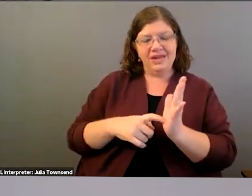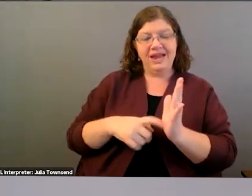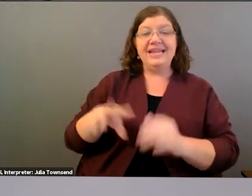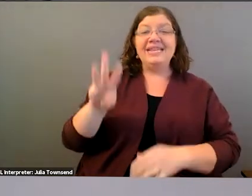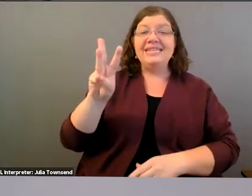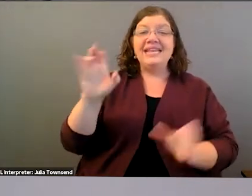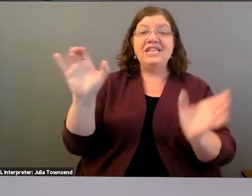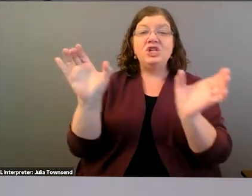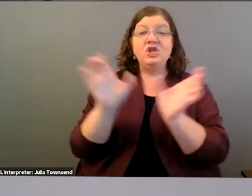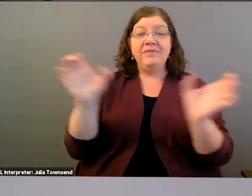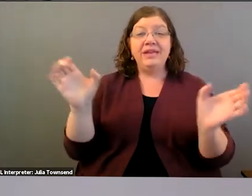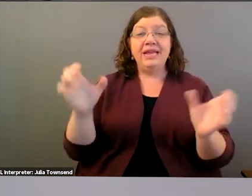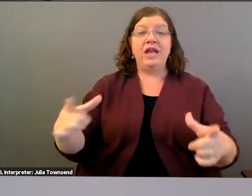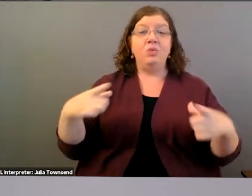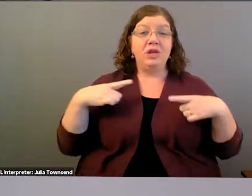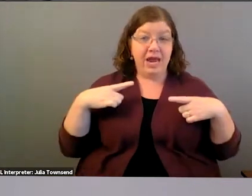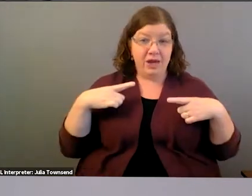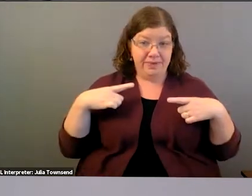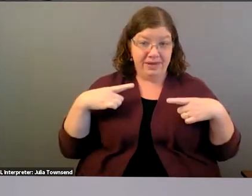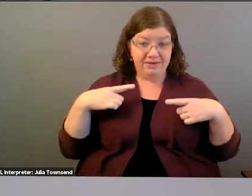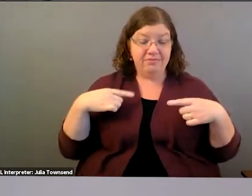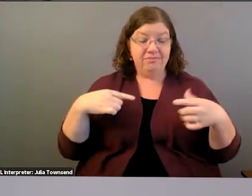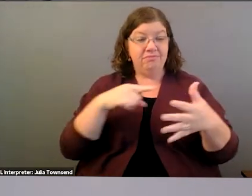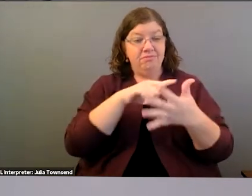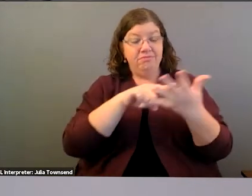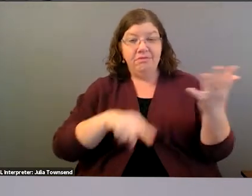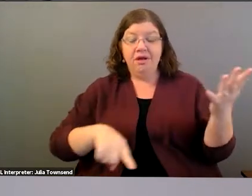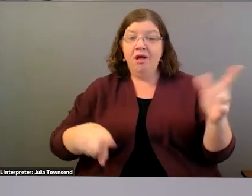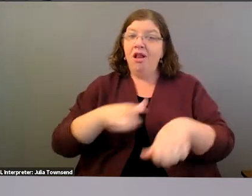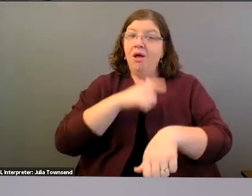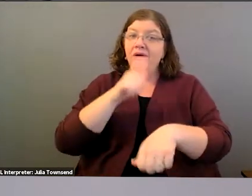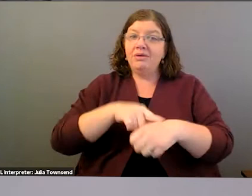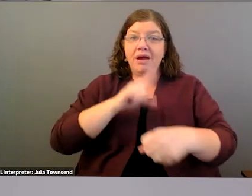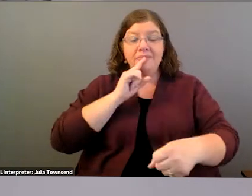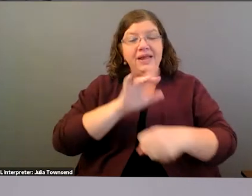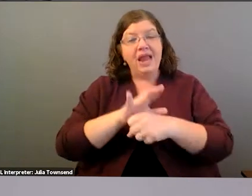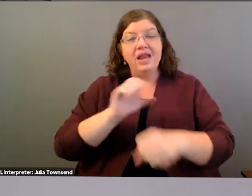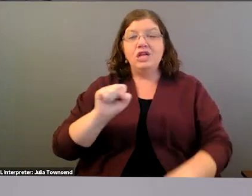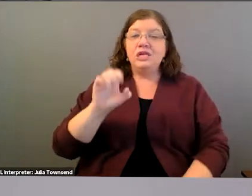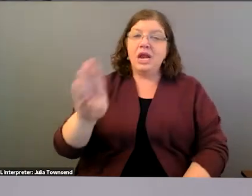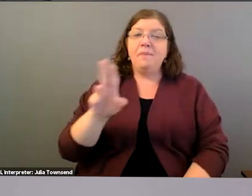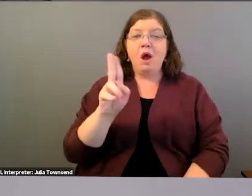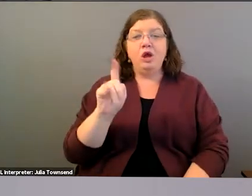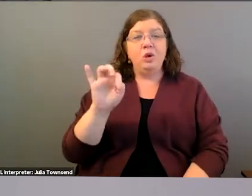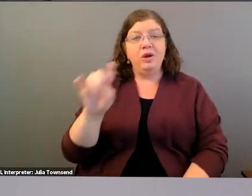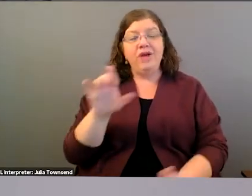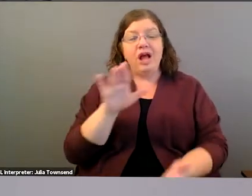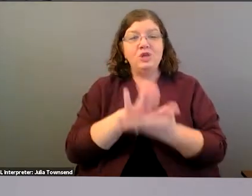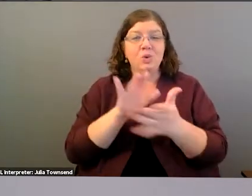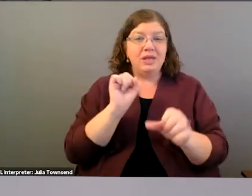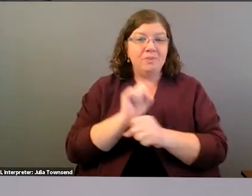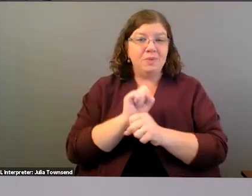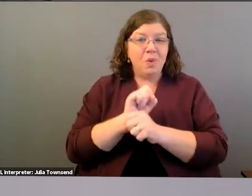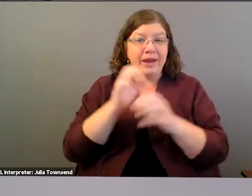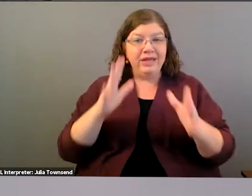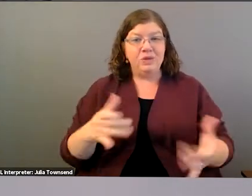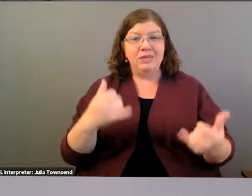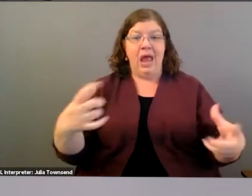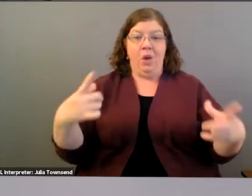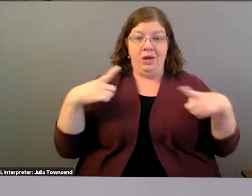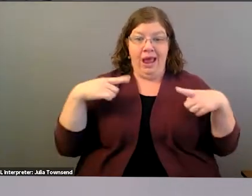certificated retirements, all longtime dedicated Santa Barbara Unified School employees who are retiring in